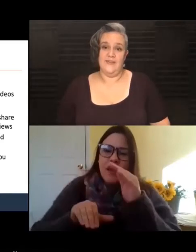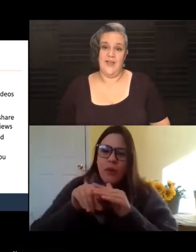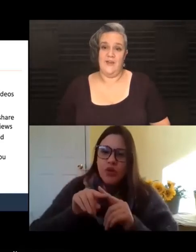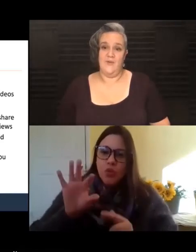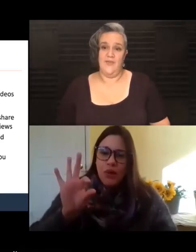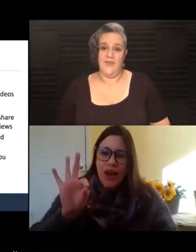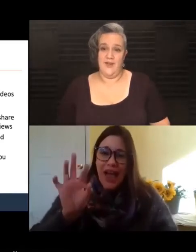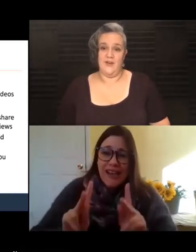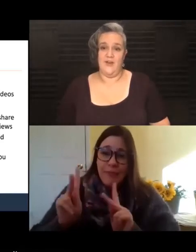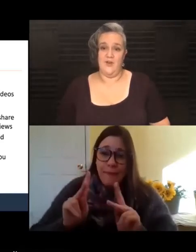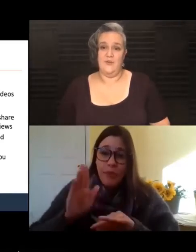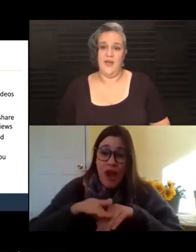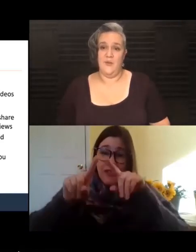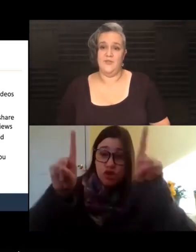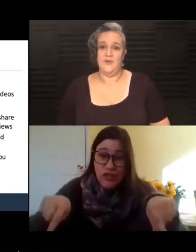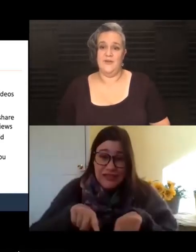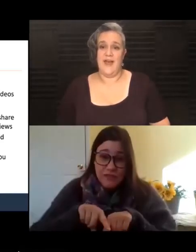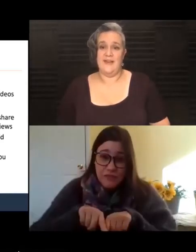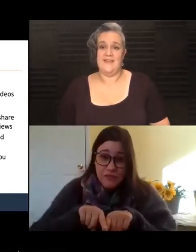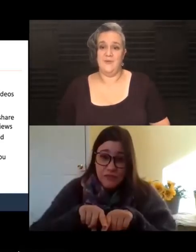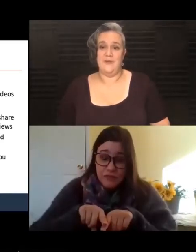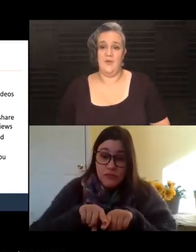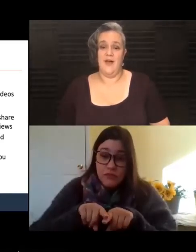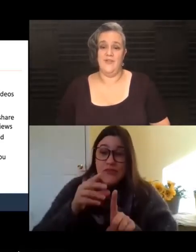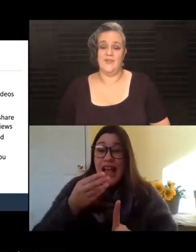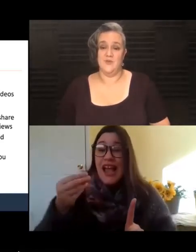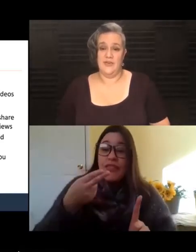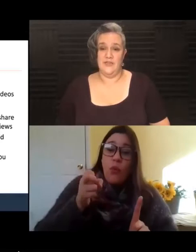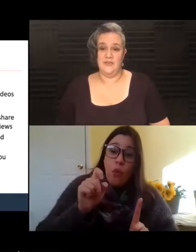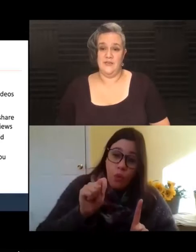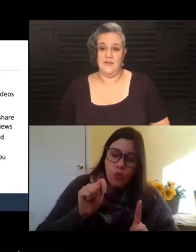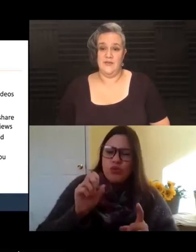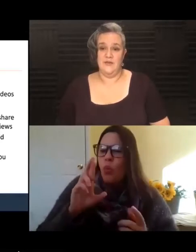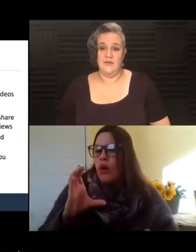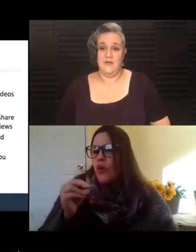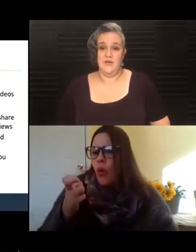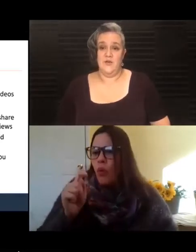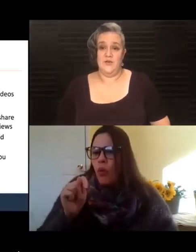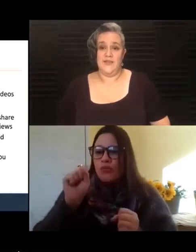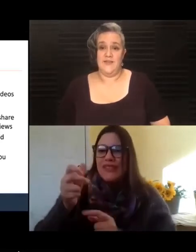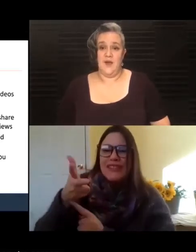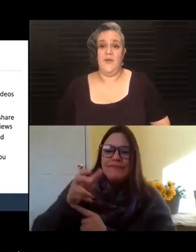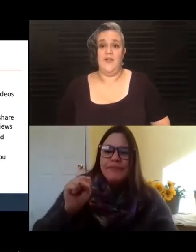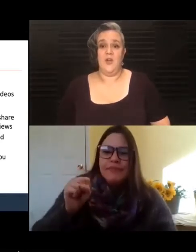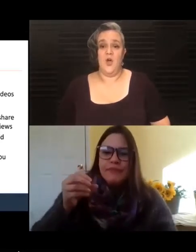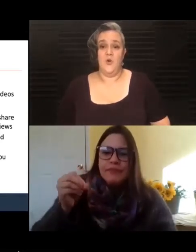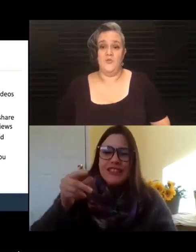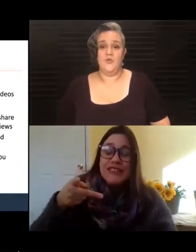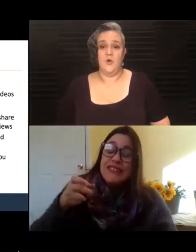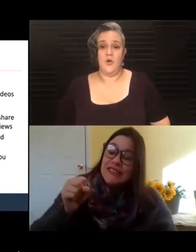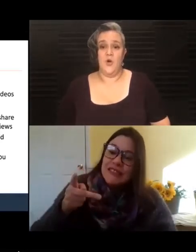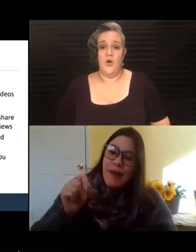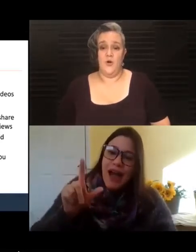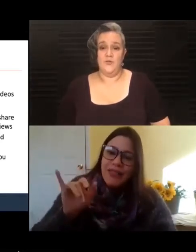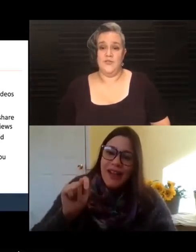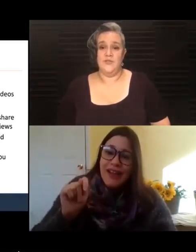really anyone there, it could be up to 9 different people on the screen. You can set that up, and the host